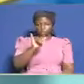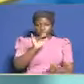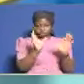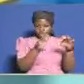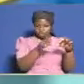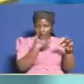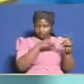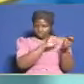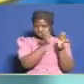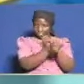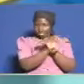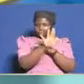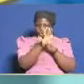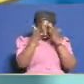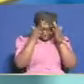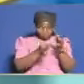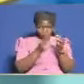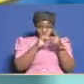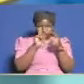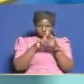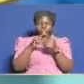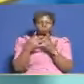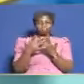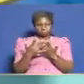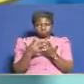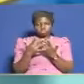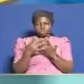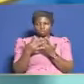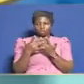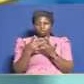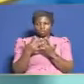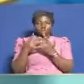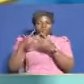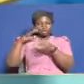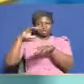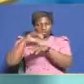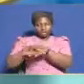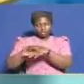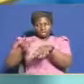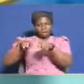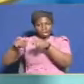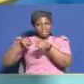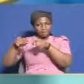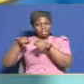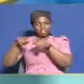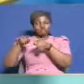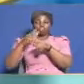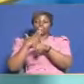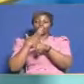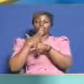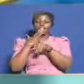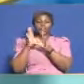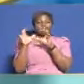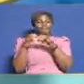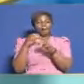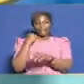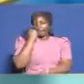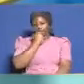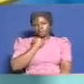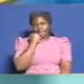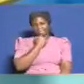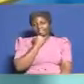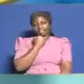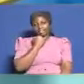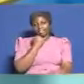To withhold its bid to release the management of Mumias Sugar Company. Group Chair Narendra Raval has